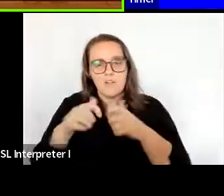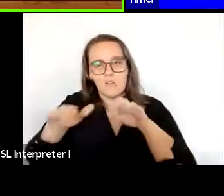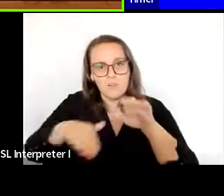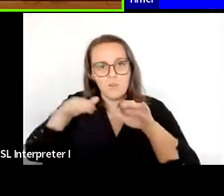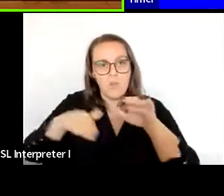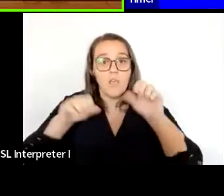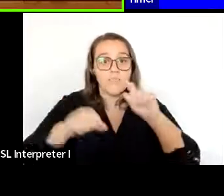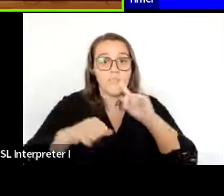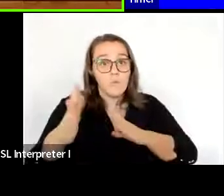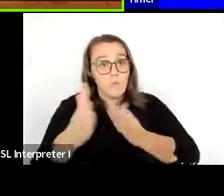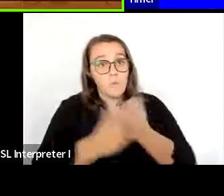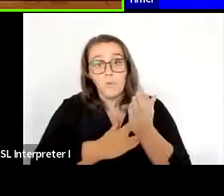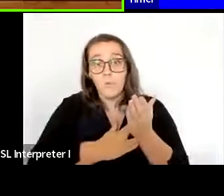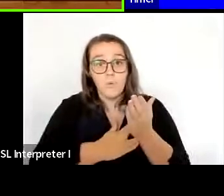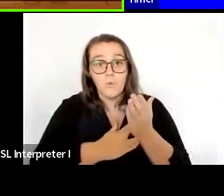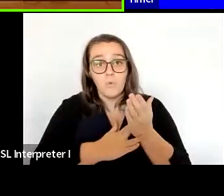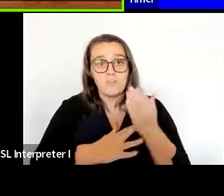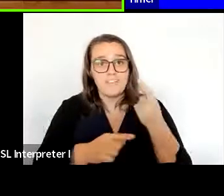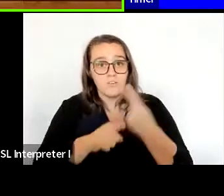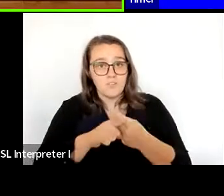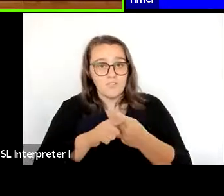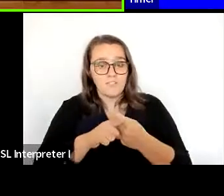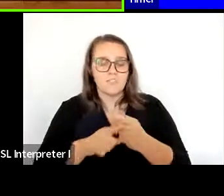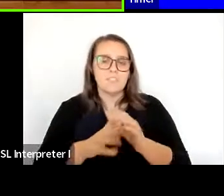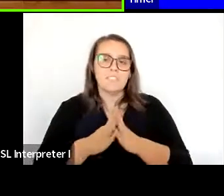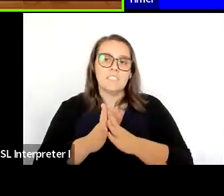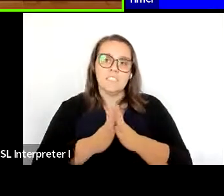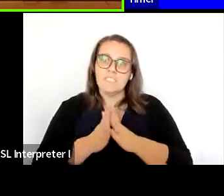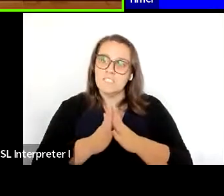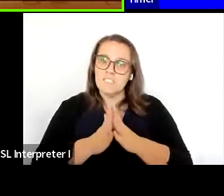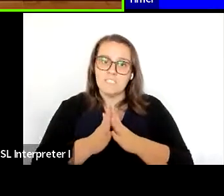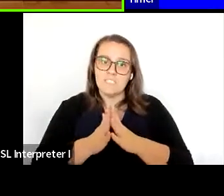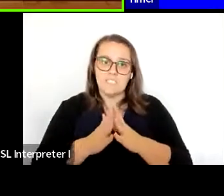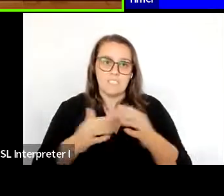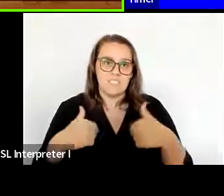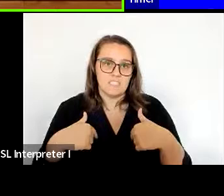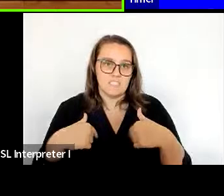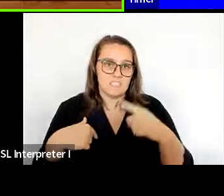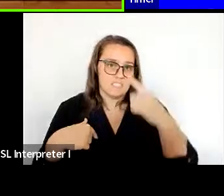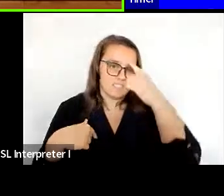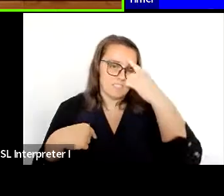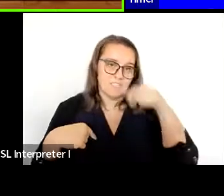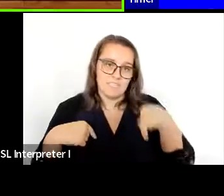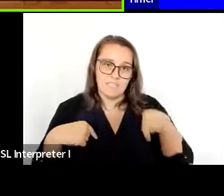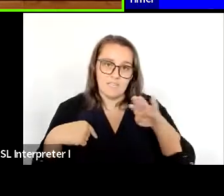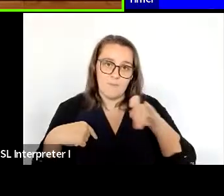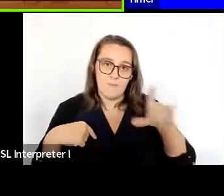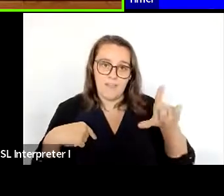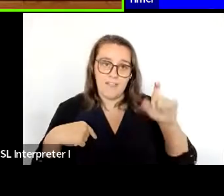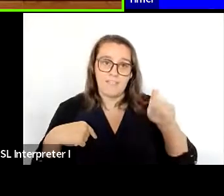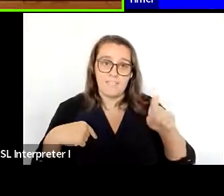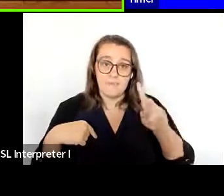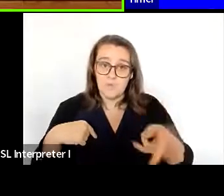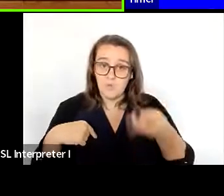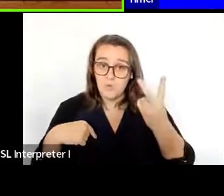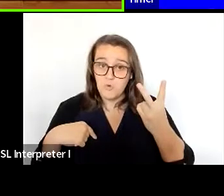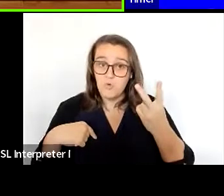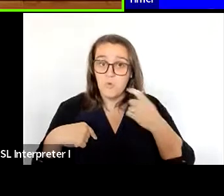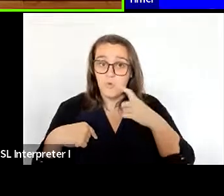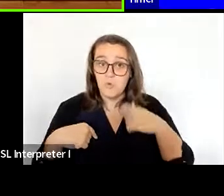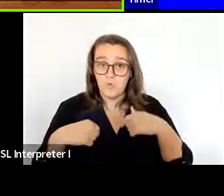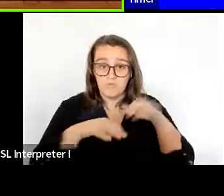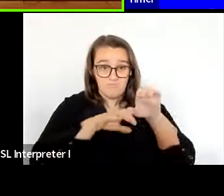the intersection. I really think that this bill needs to be in two parts. One that deals